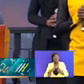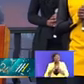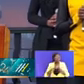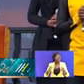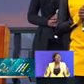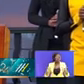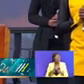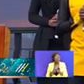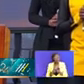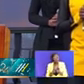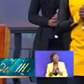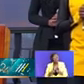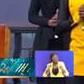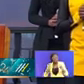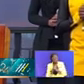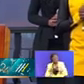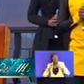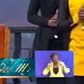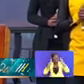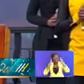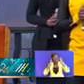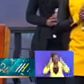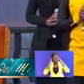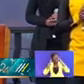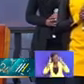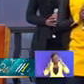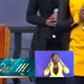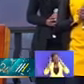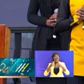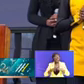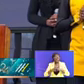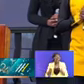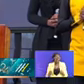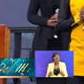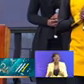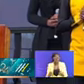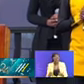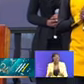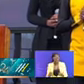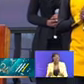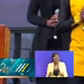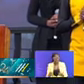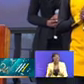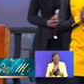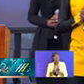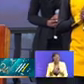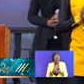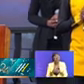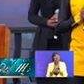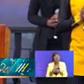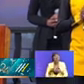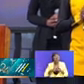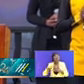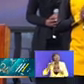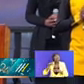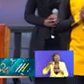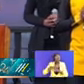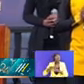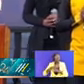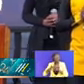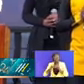peck another political process began and immediately after the political